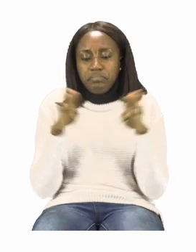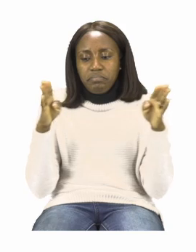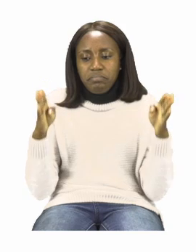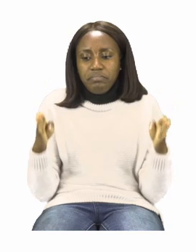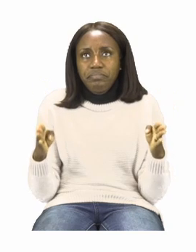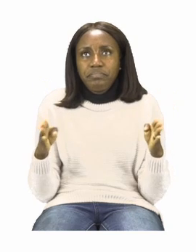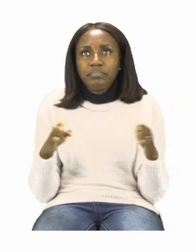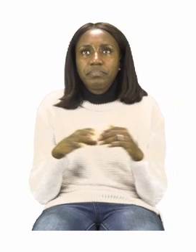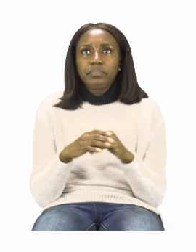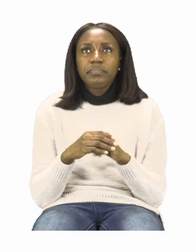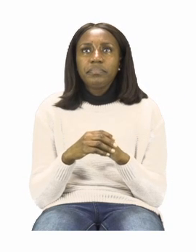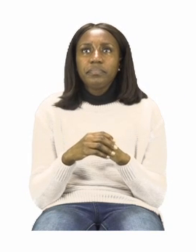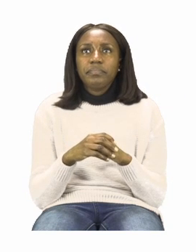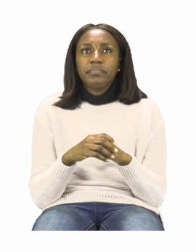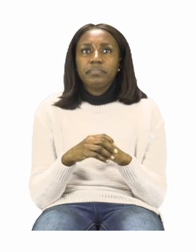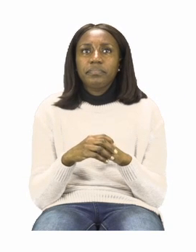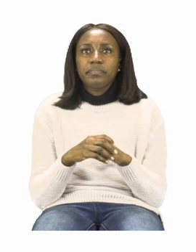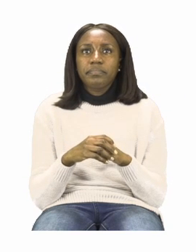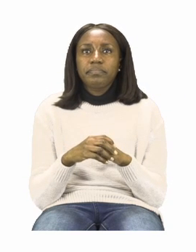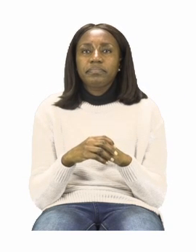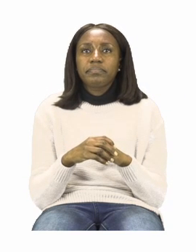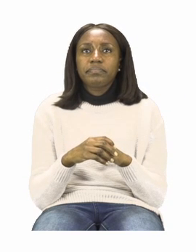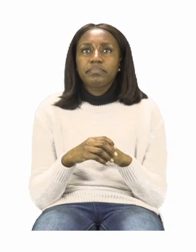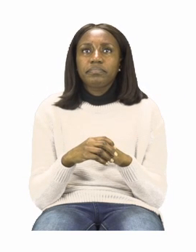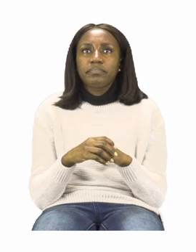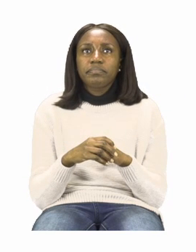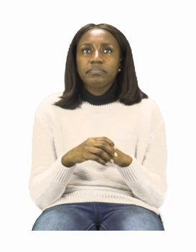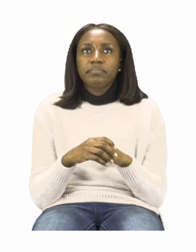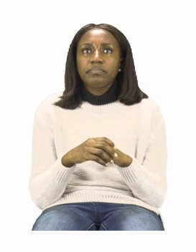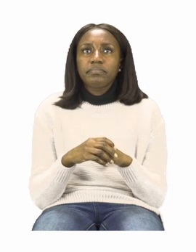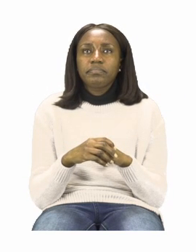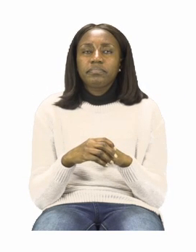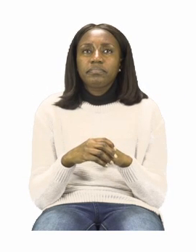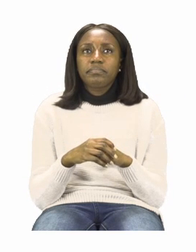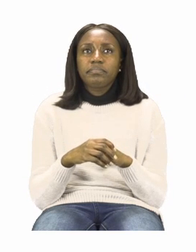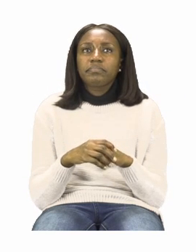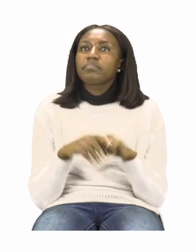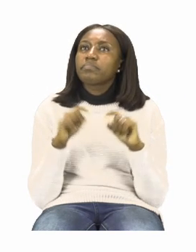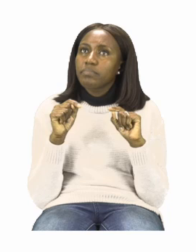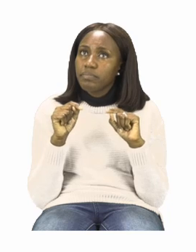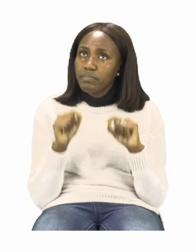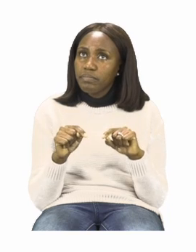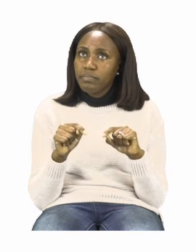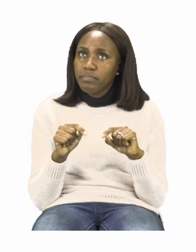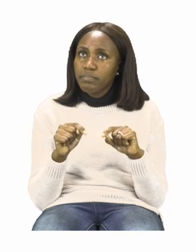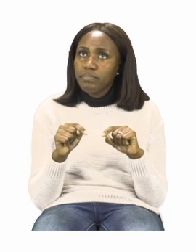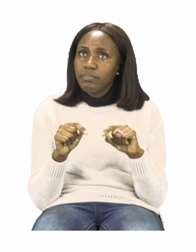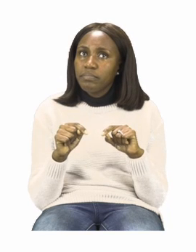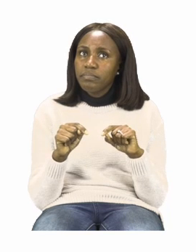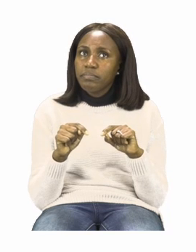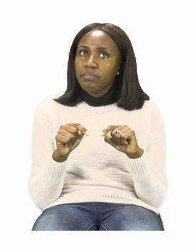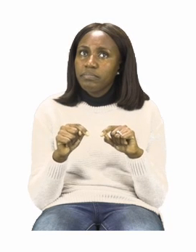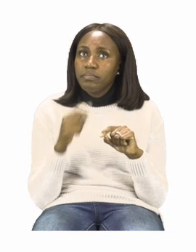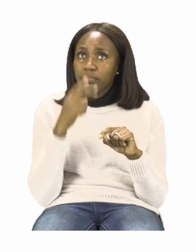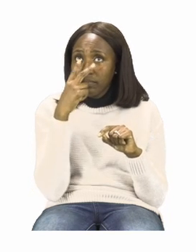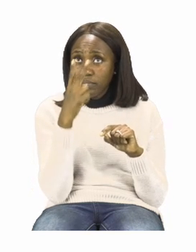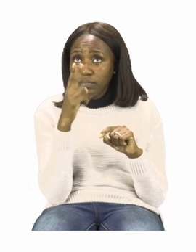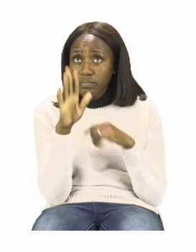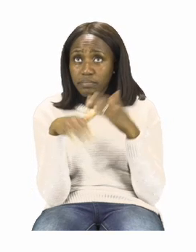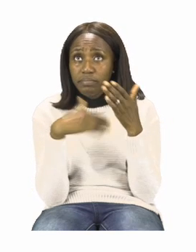Table. Good job. So I want us to go back and have a look at those pictures